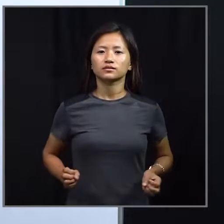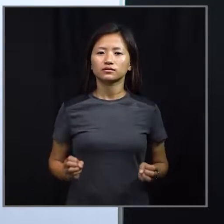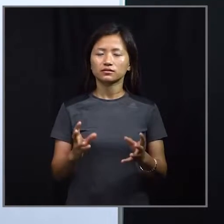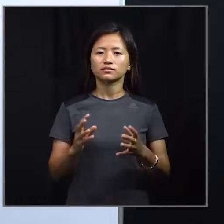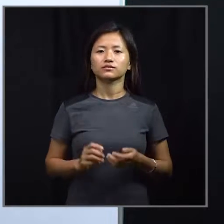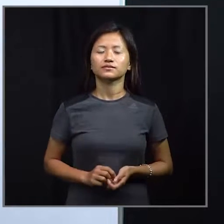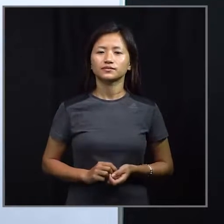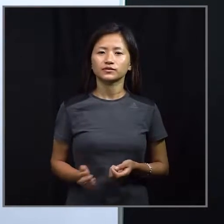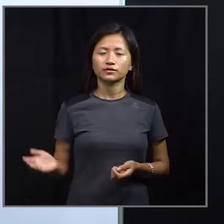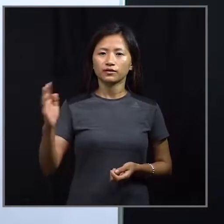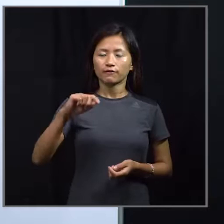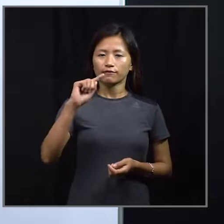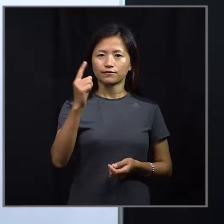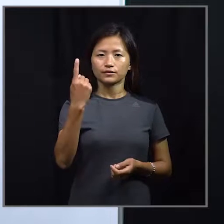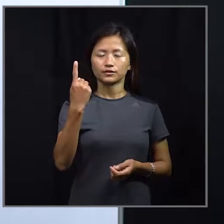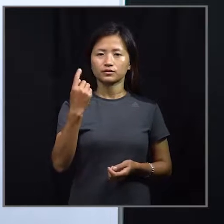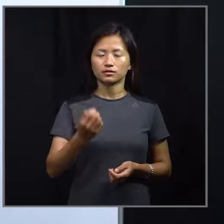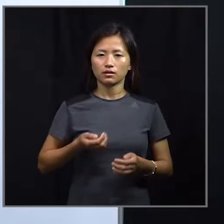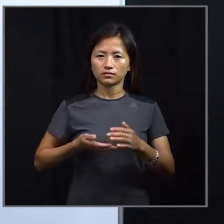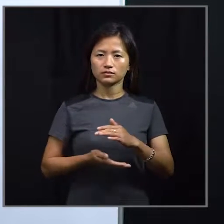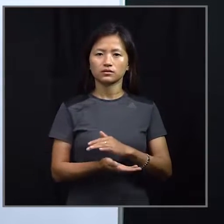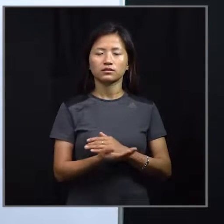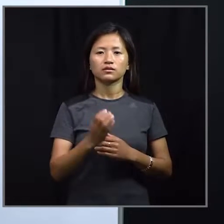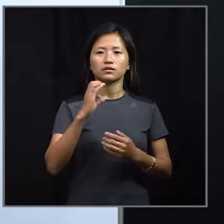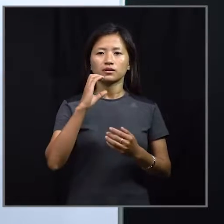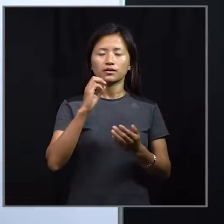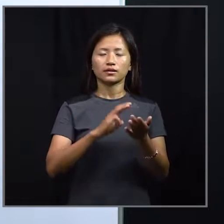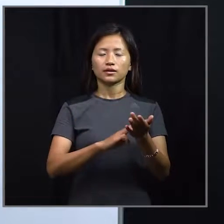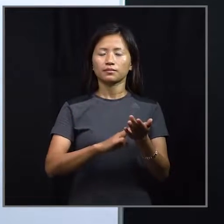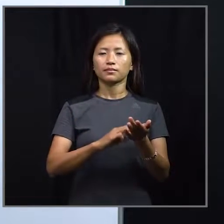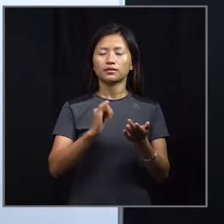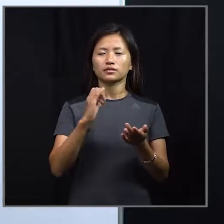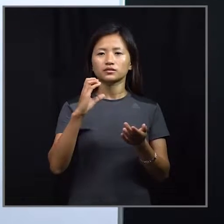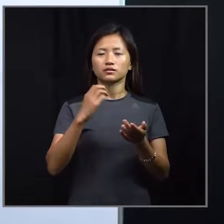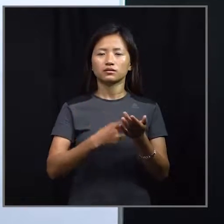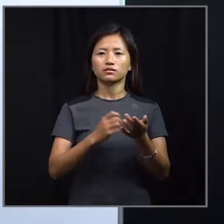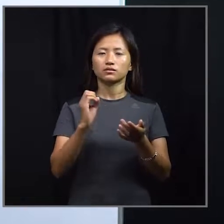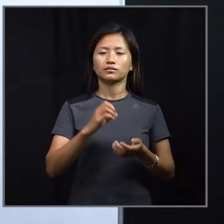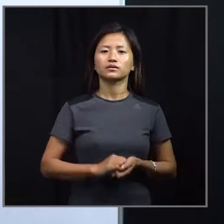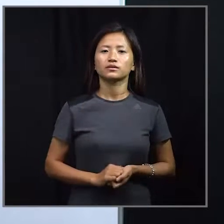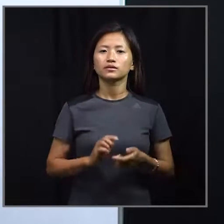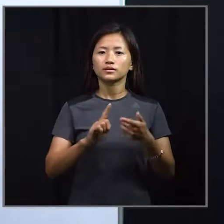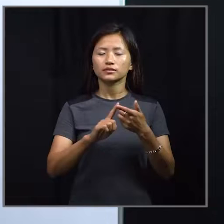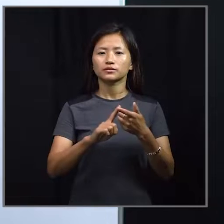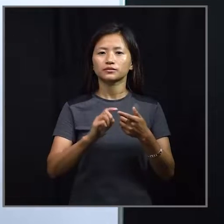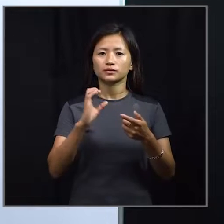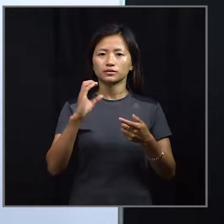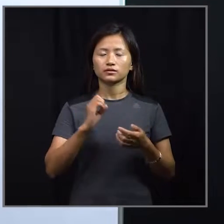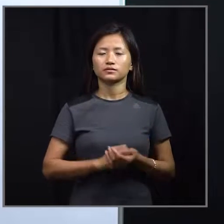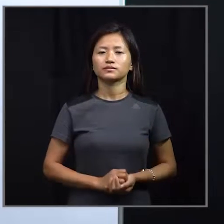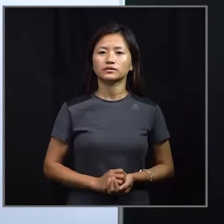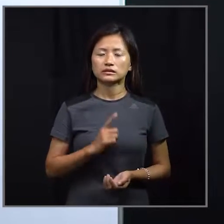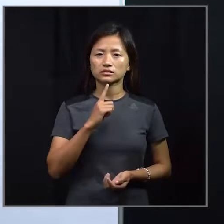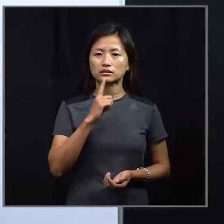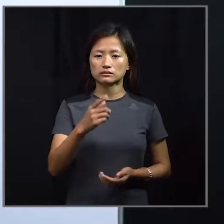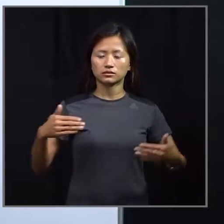from the first chapter under microeconomics. So the first chapter under microeconomics will be on introduction.